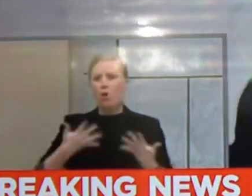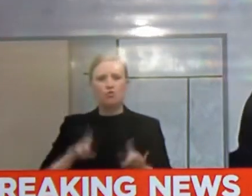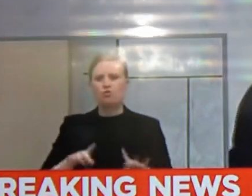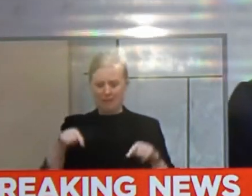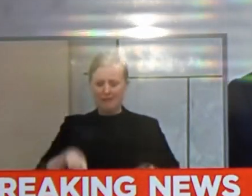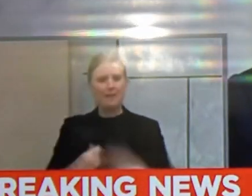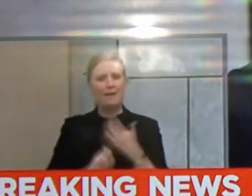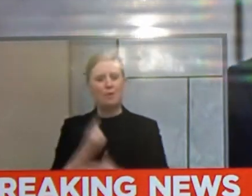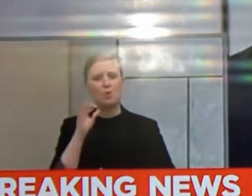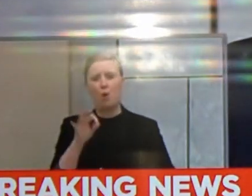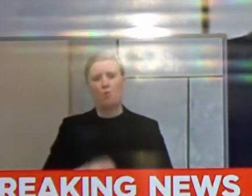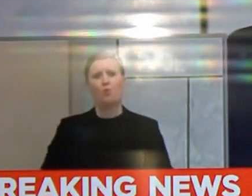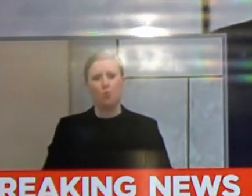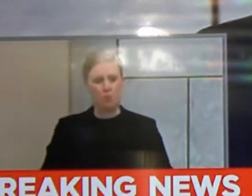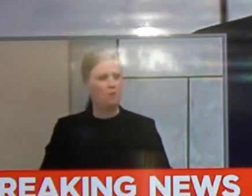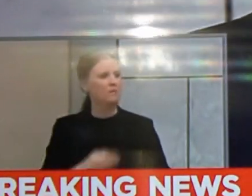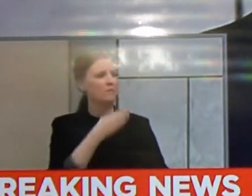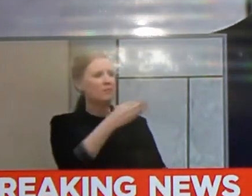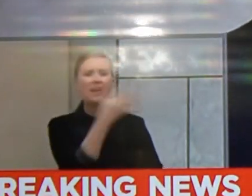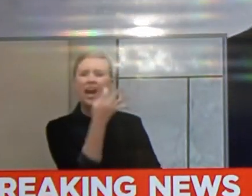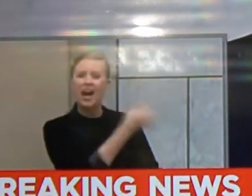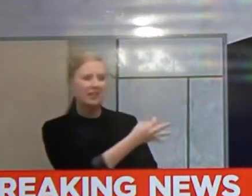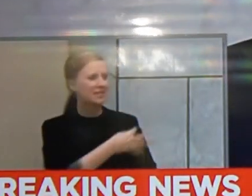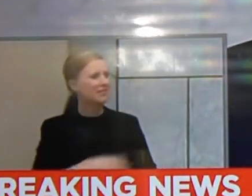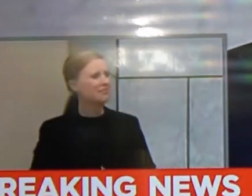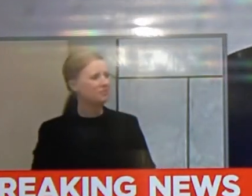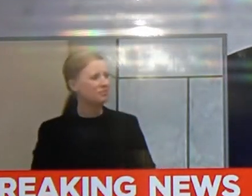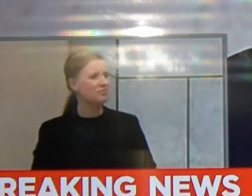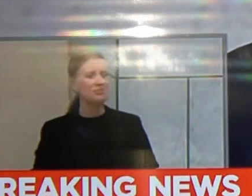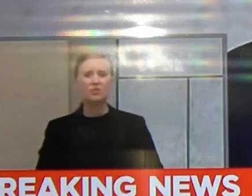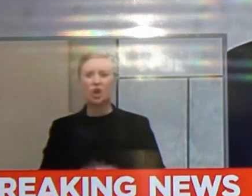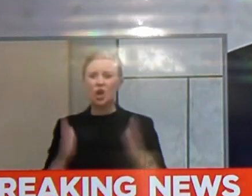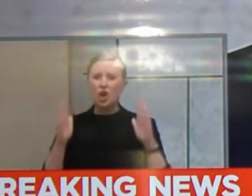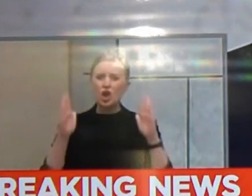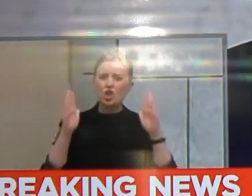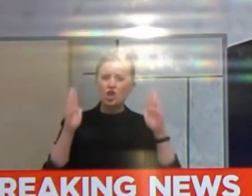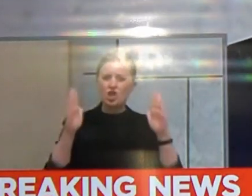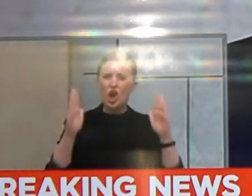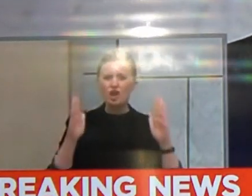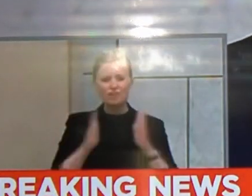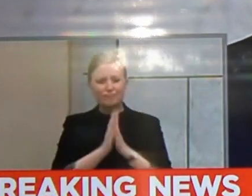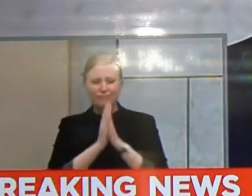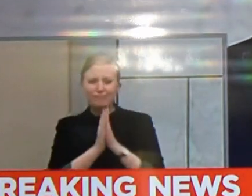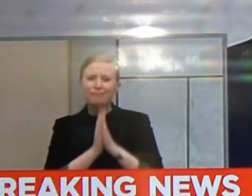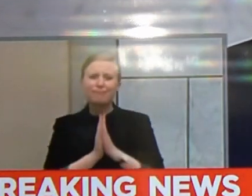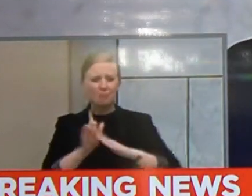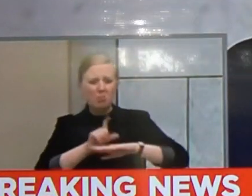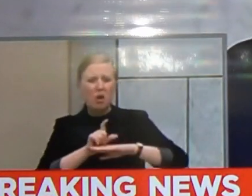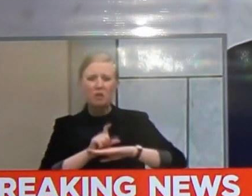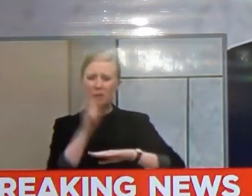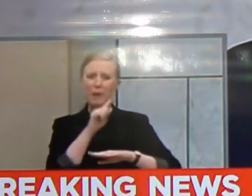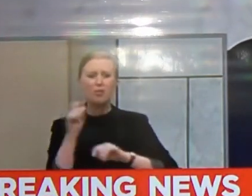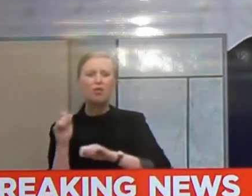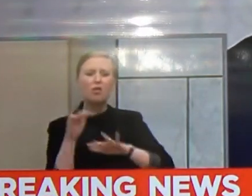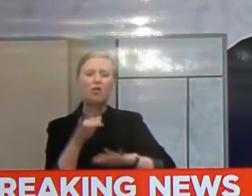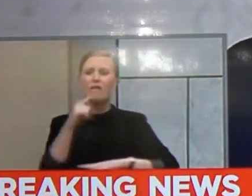Prime Minister, if churches are workplaces that can safely be attended by those conducting a service, why can't the Australian Parliament sit if